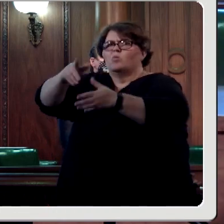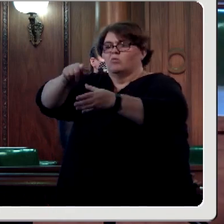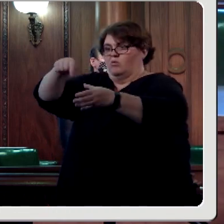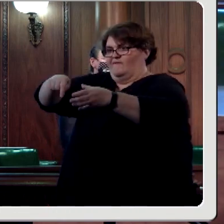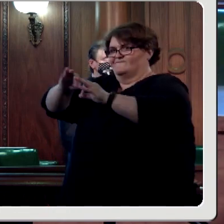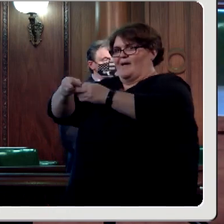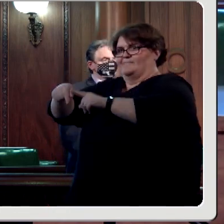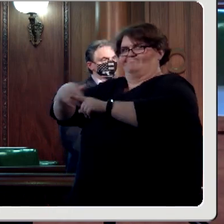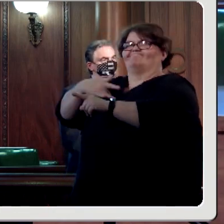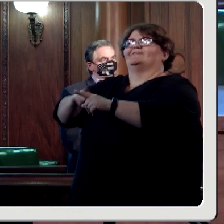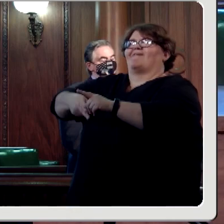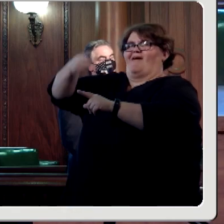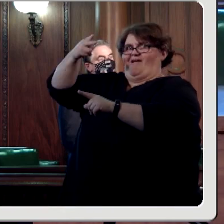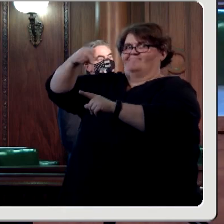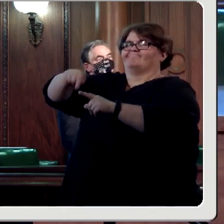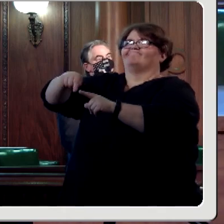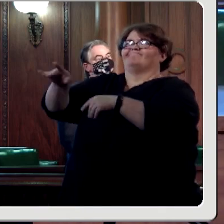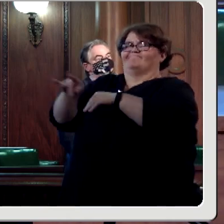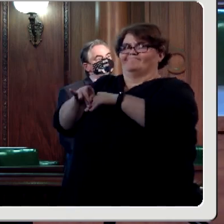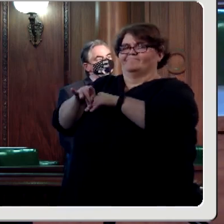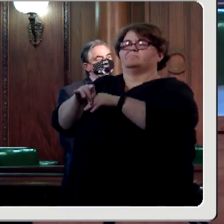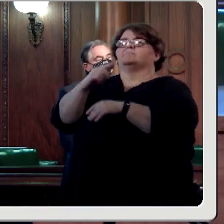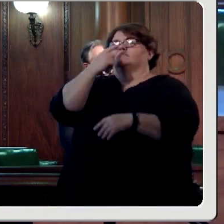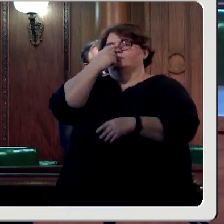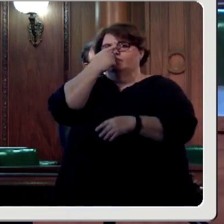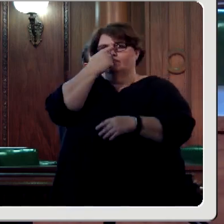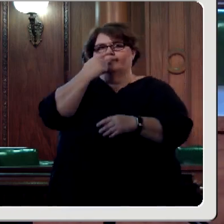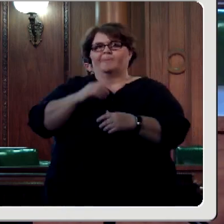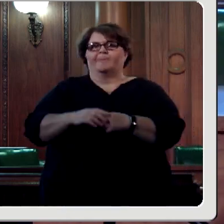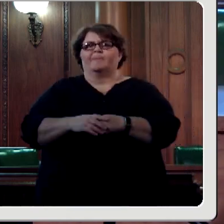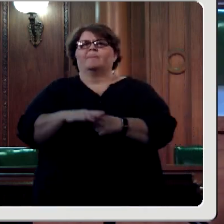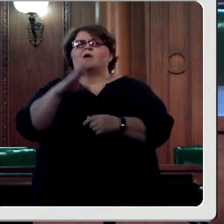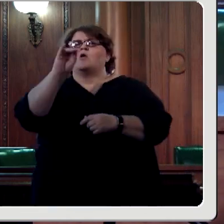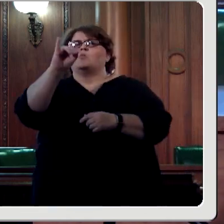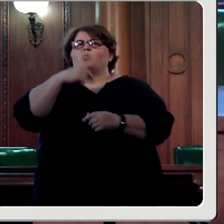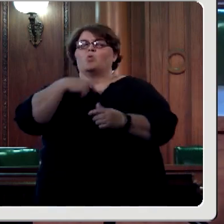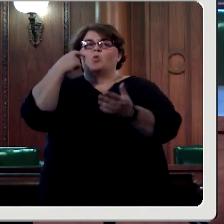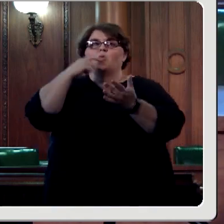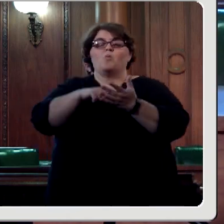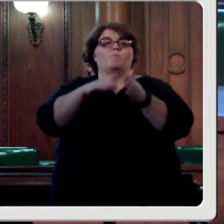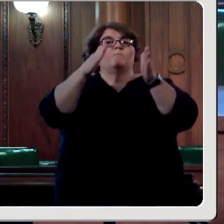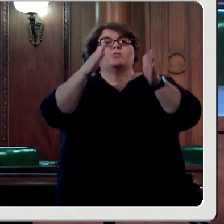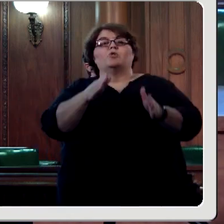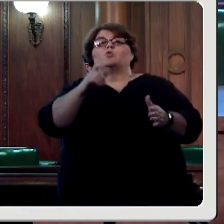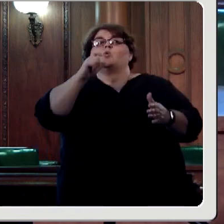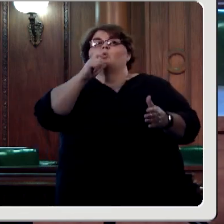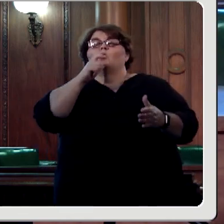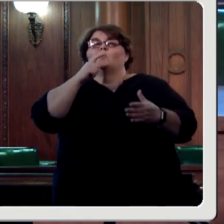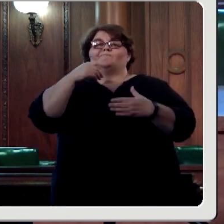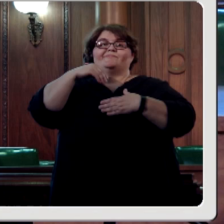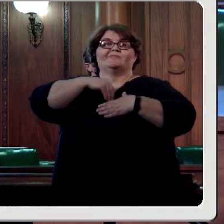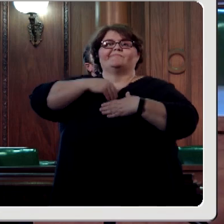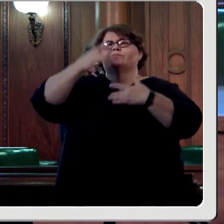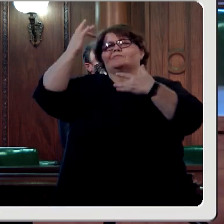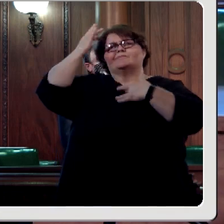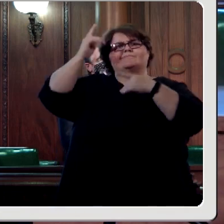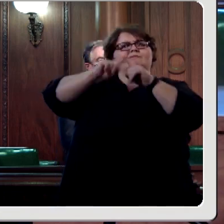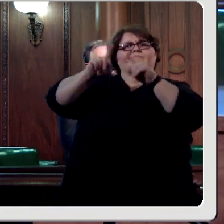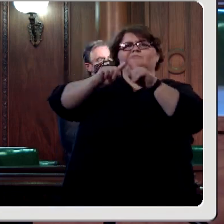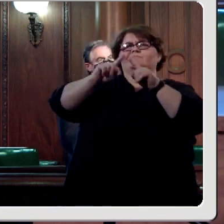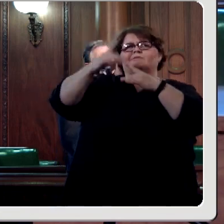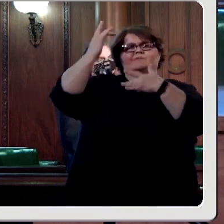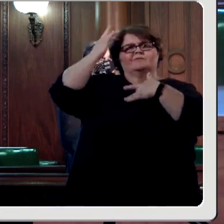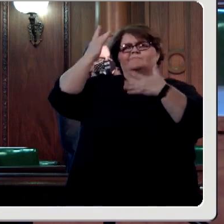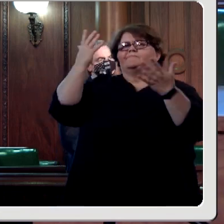in the community interacting with other people will get sick. Their family members then acquire it because